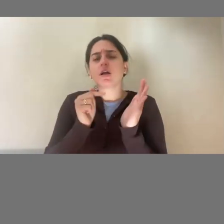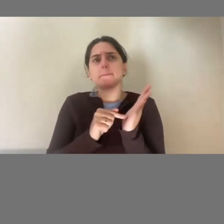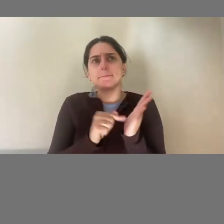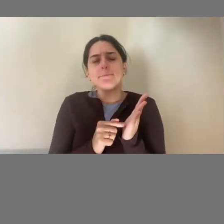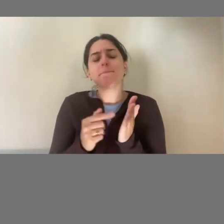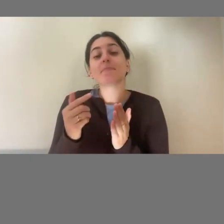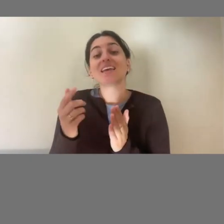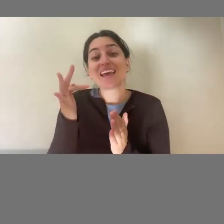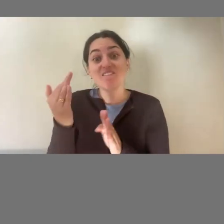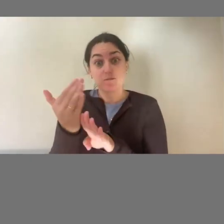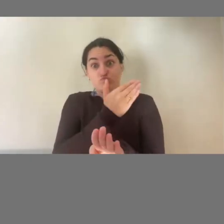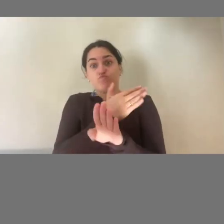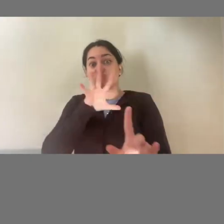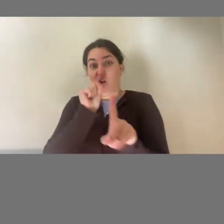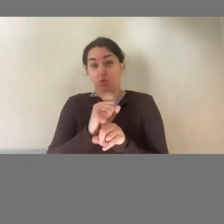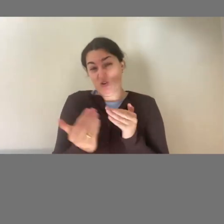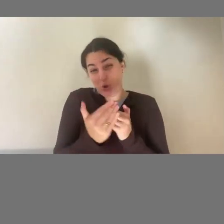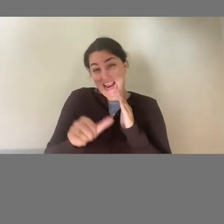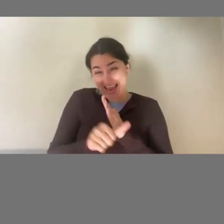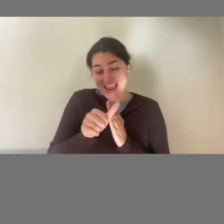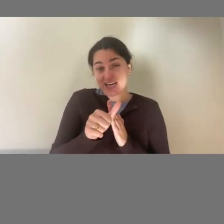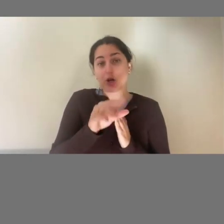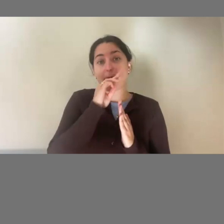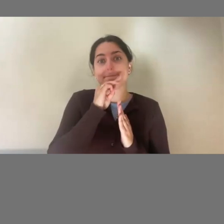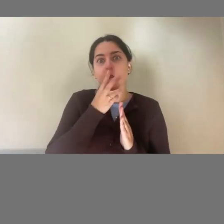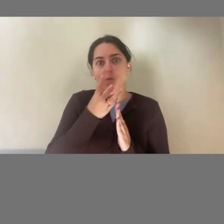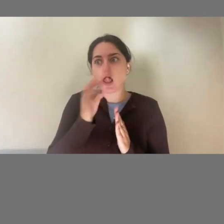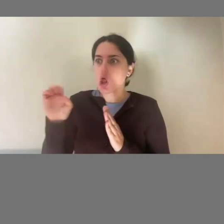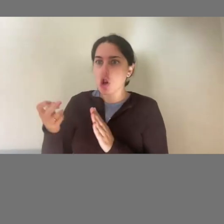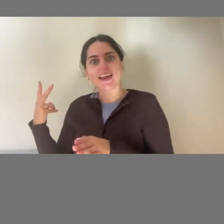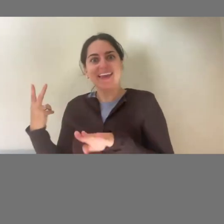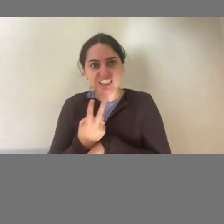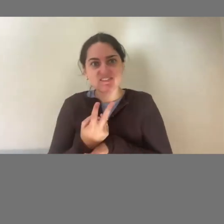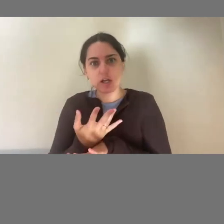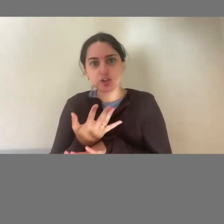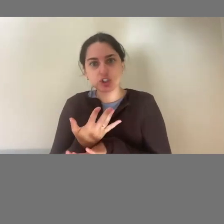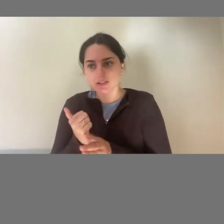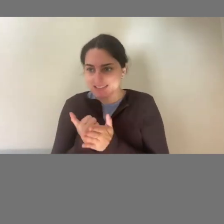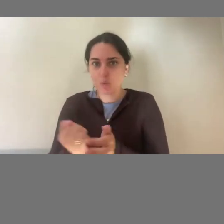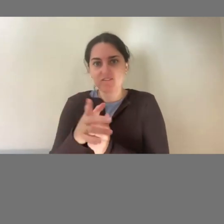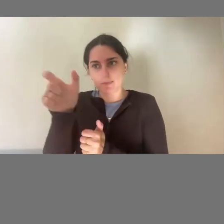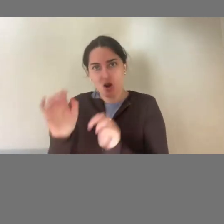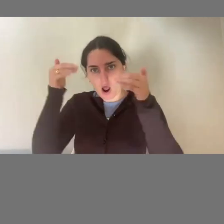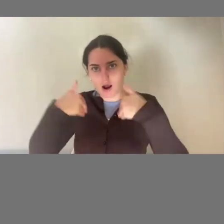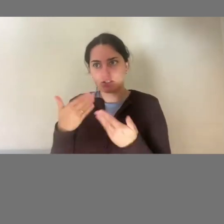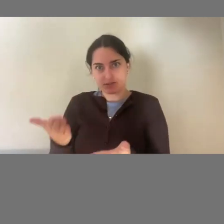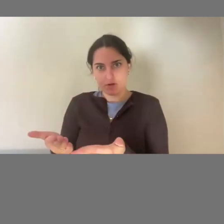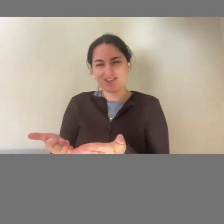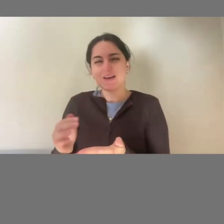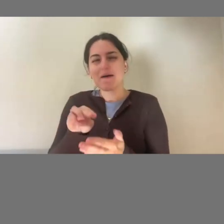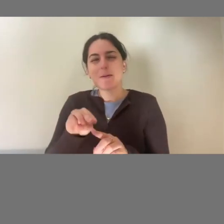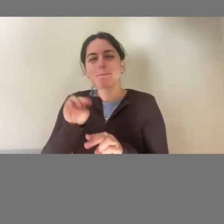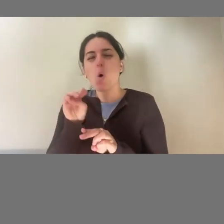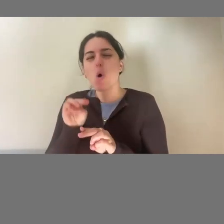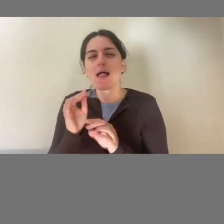an earlier diagnosis led to earlier interventions, which so there was more